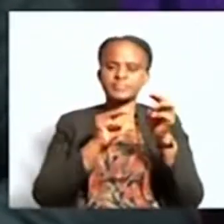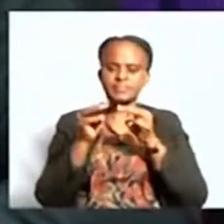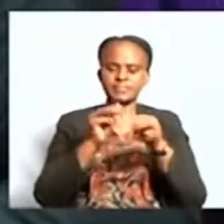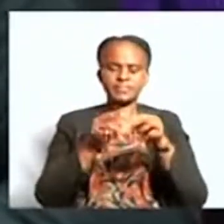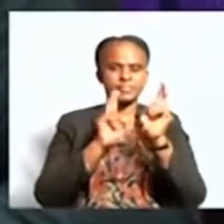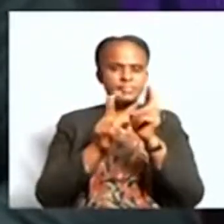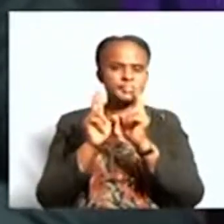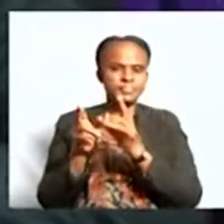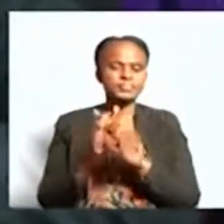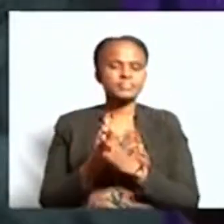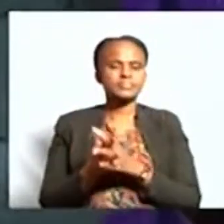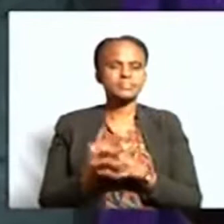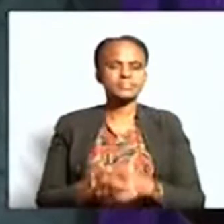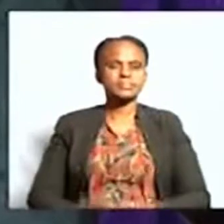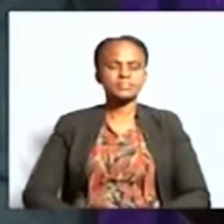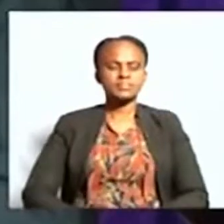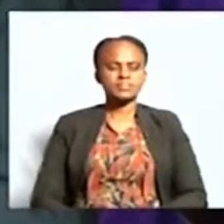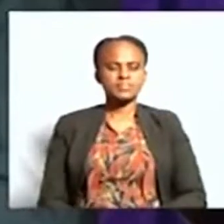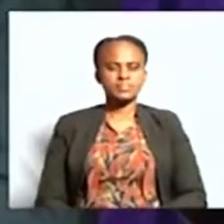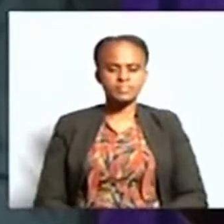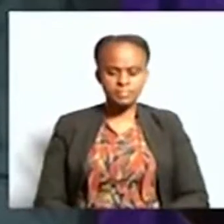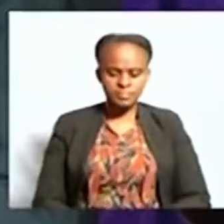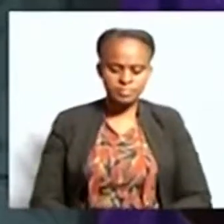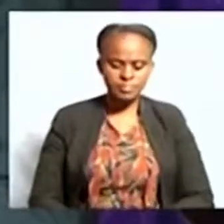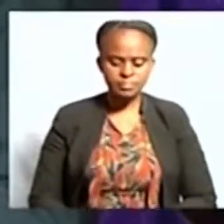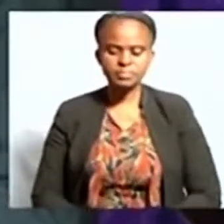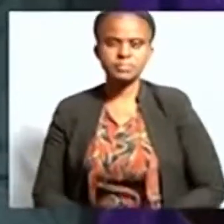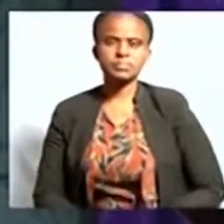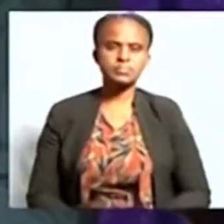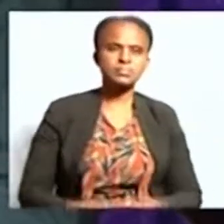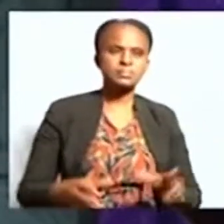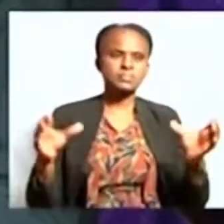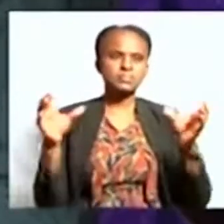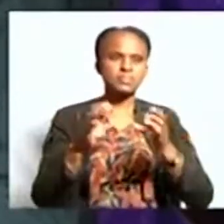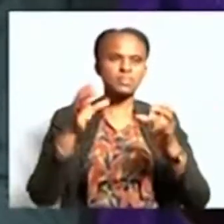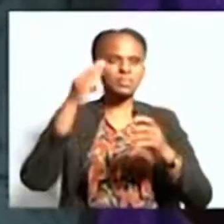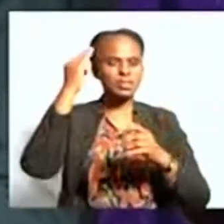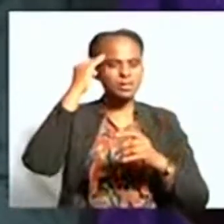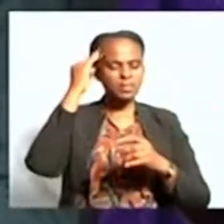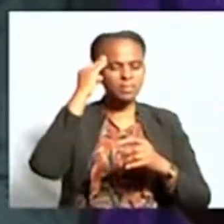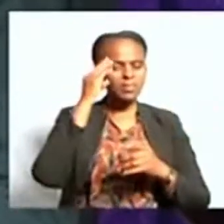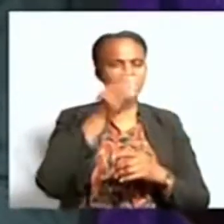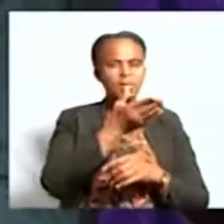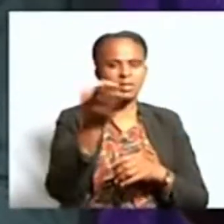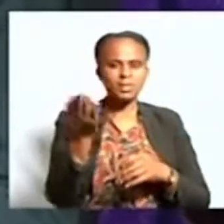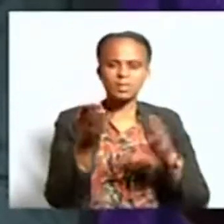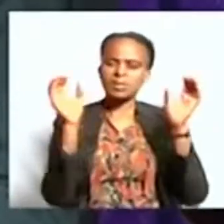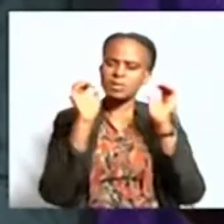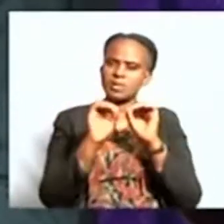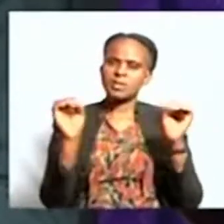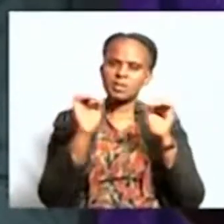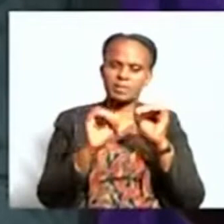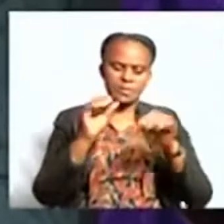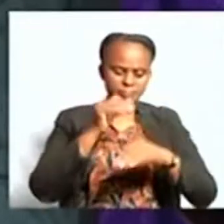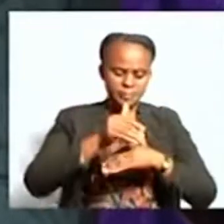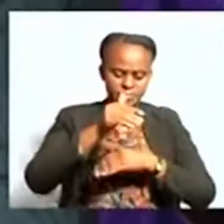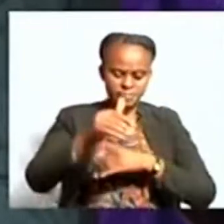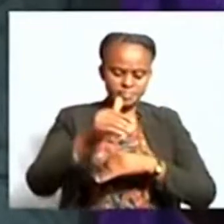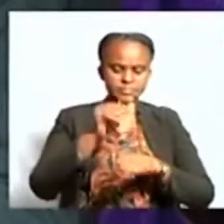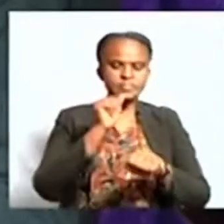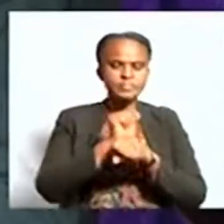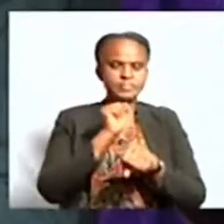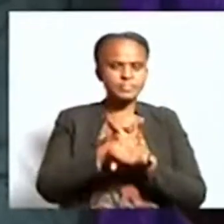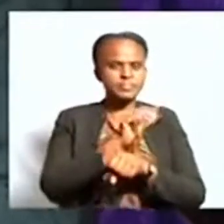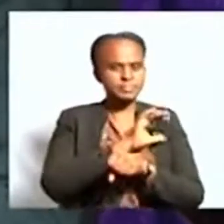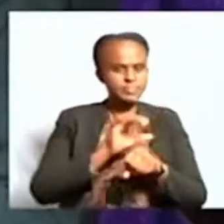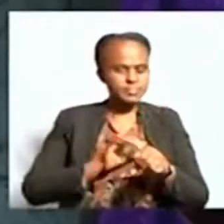response. Cause. The committee may wish to know that the non-registration of operators of car